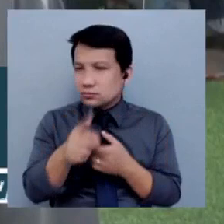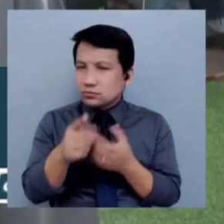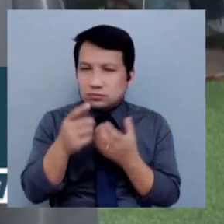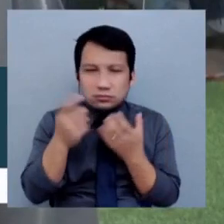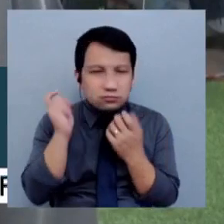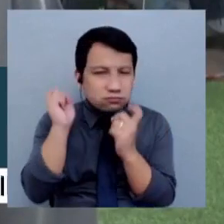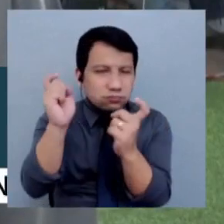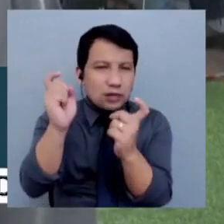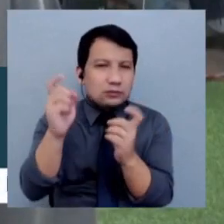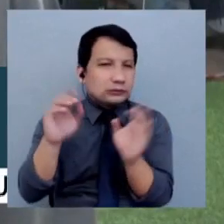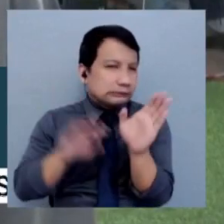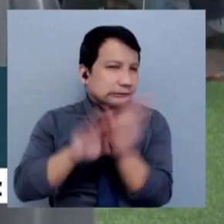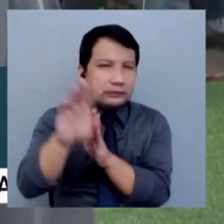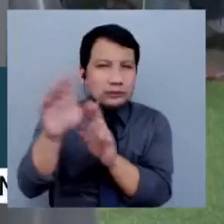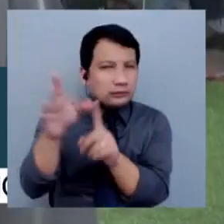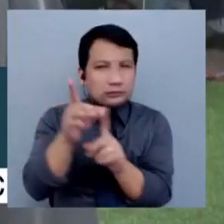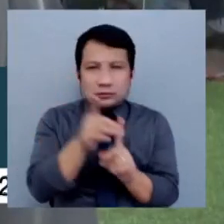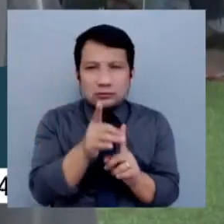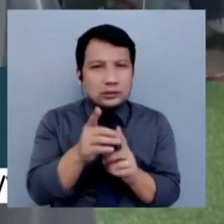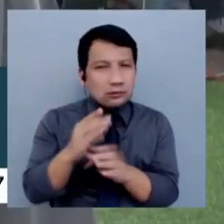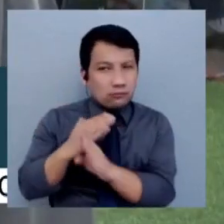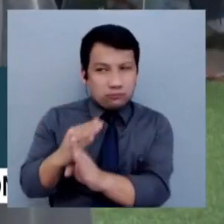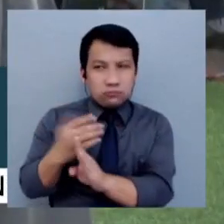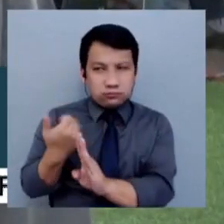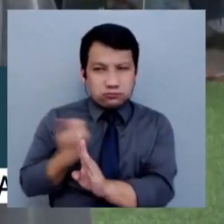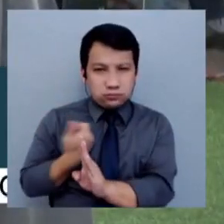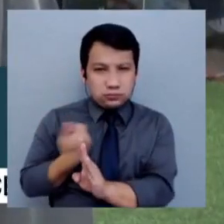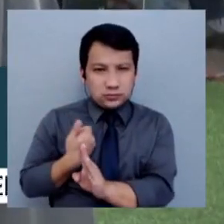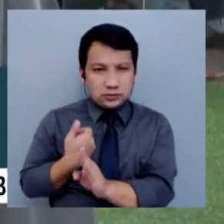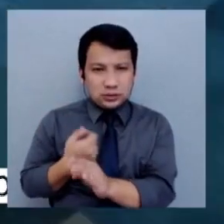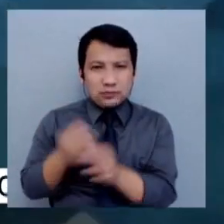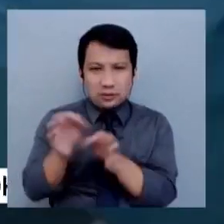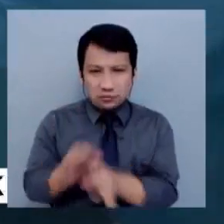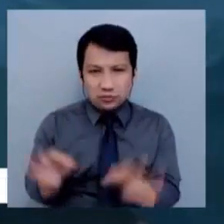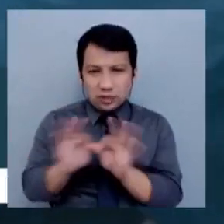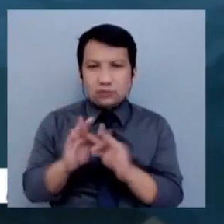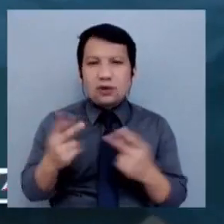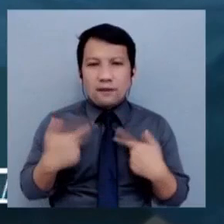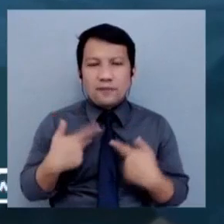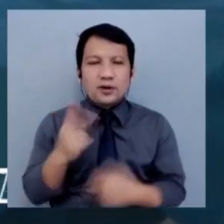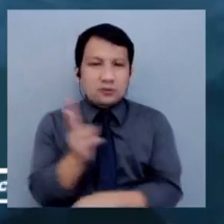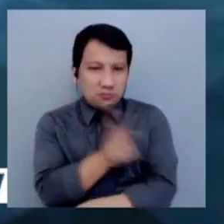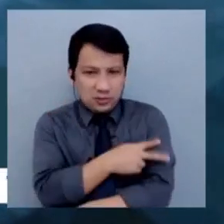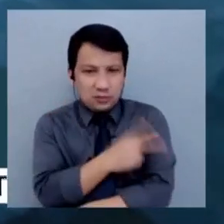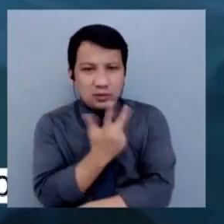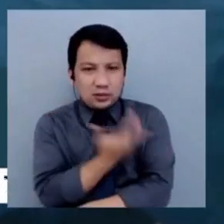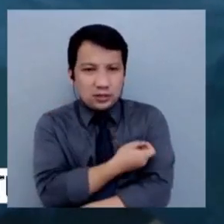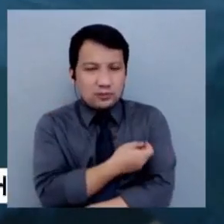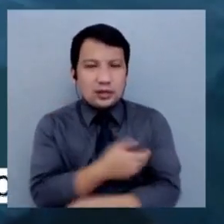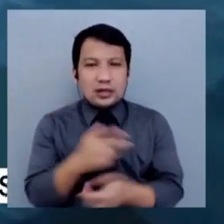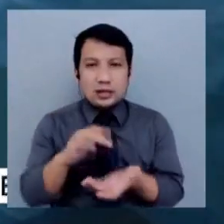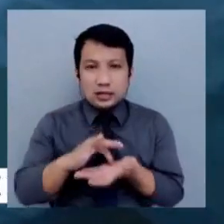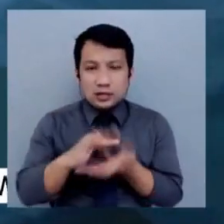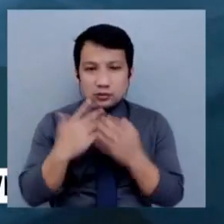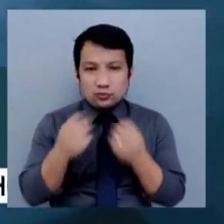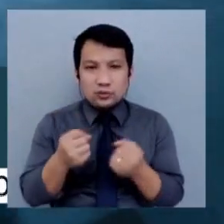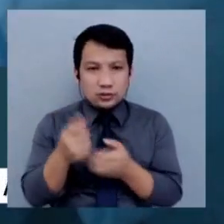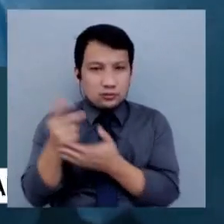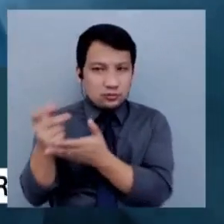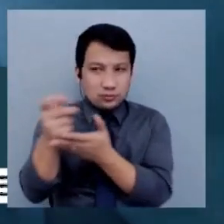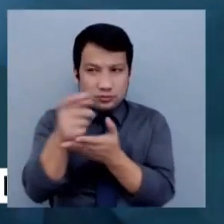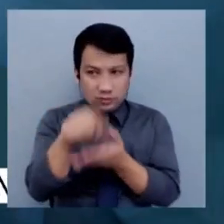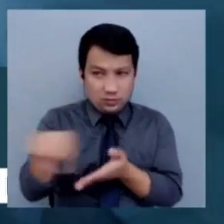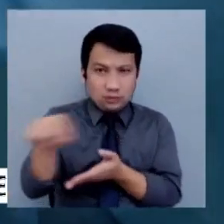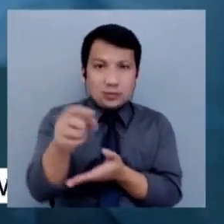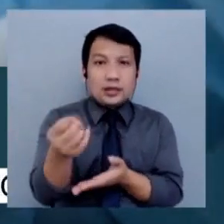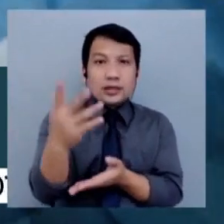really exists, and to protect myself, I've come to get the vaccine. Health workers at the center are vaccinating around 200 people